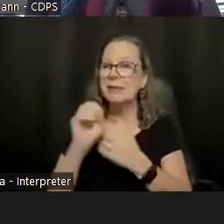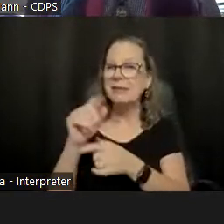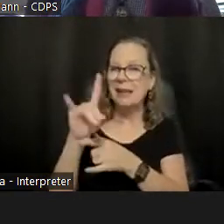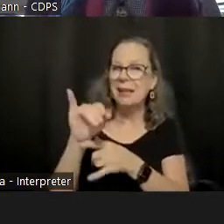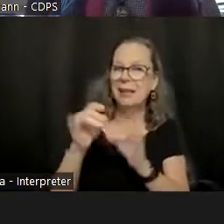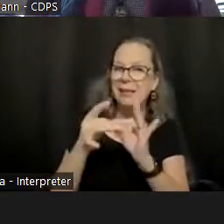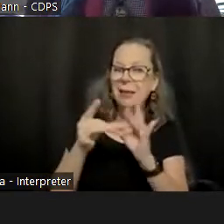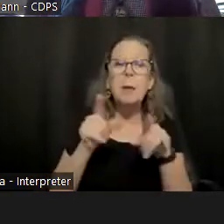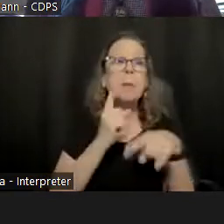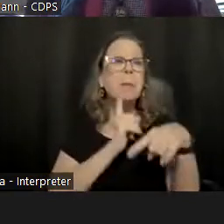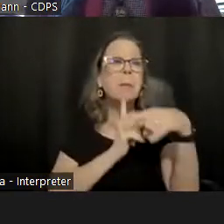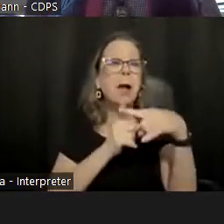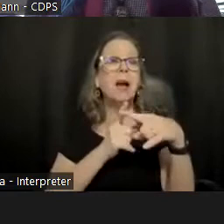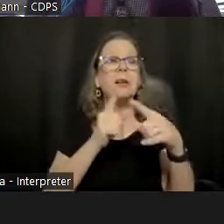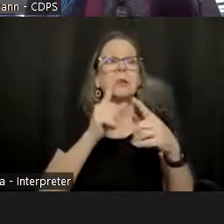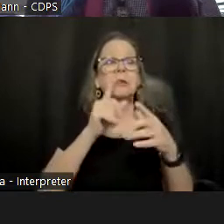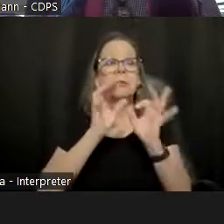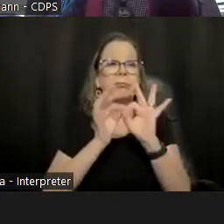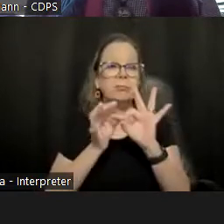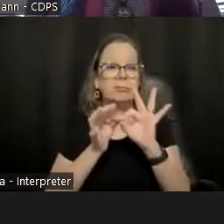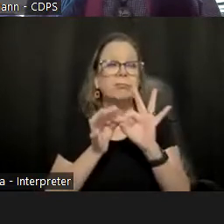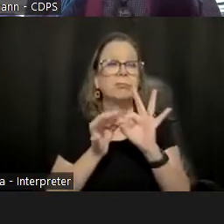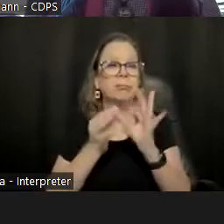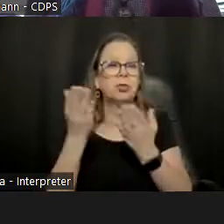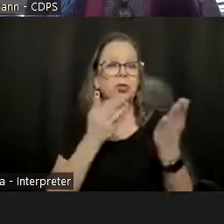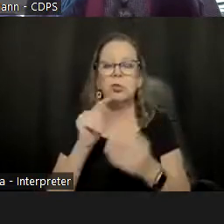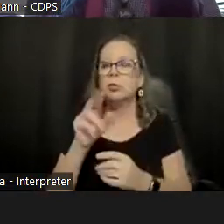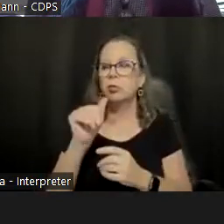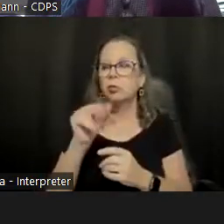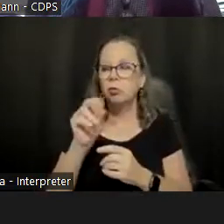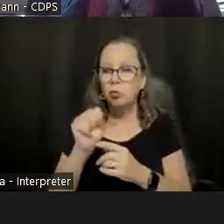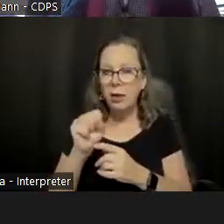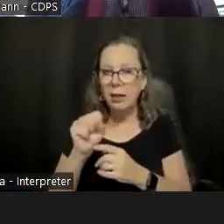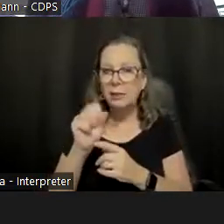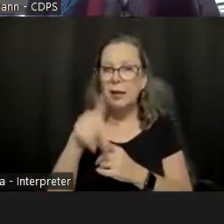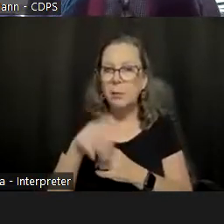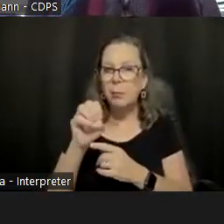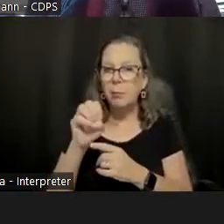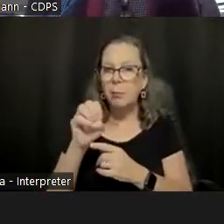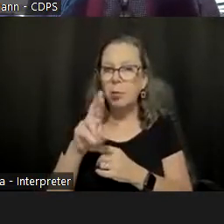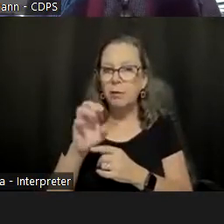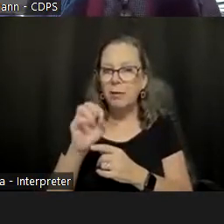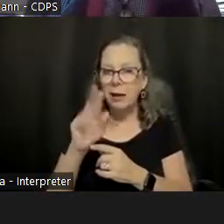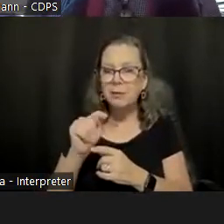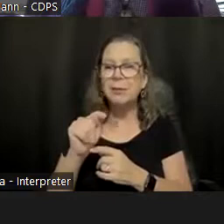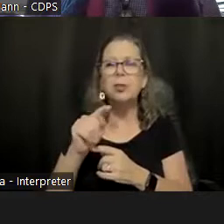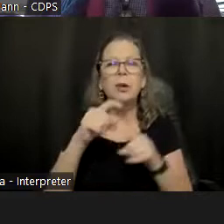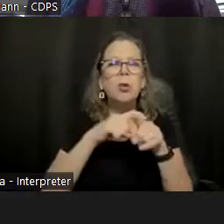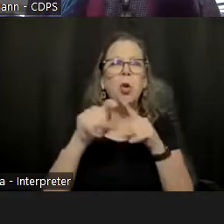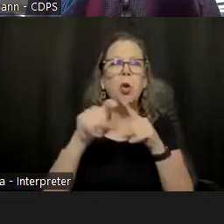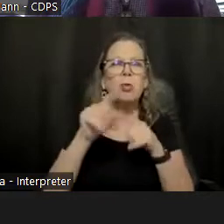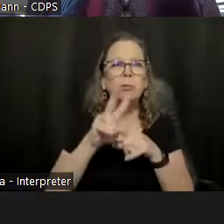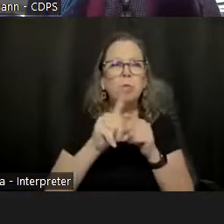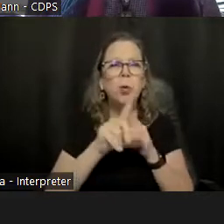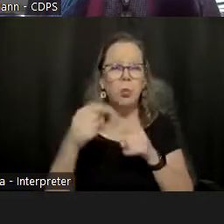have our translation service, which is TransPerfect. So folks can call into 211 I think we provide over 200